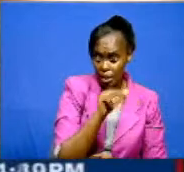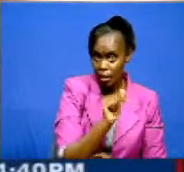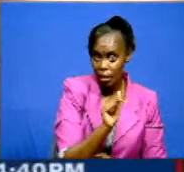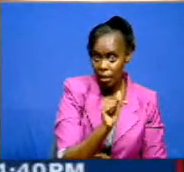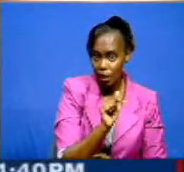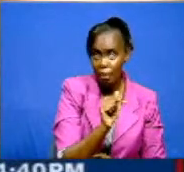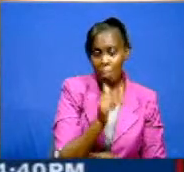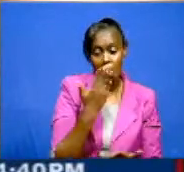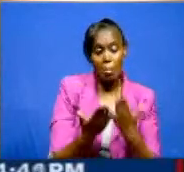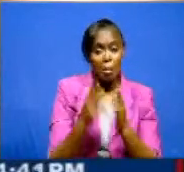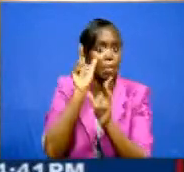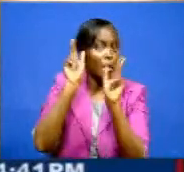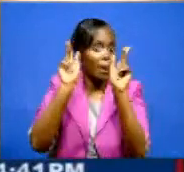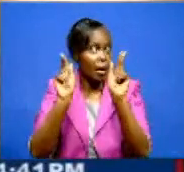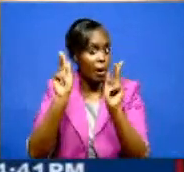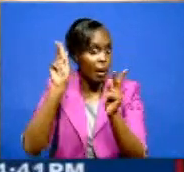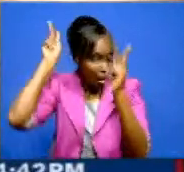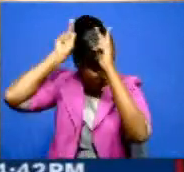or Kakamega,